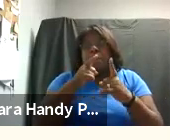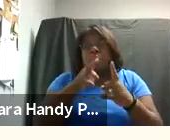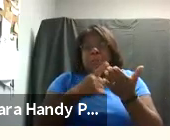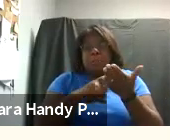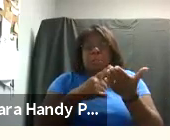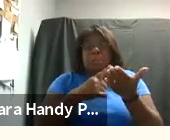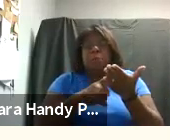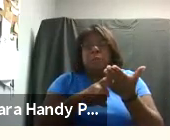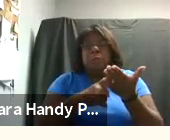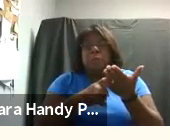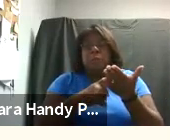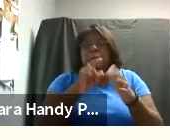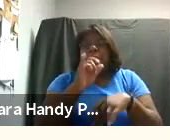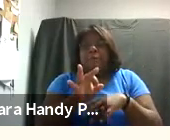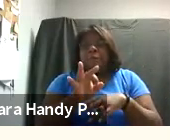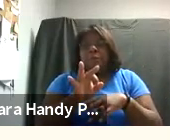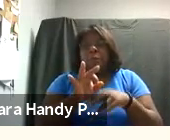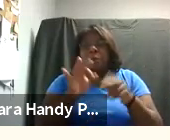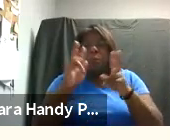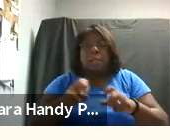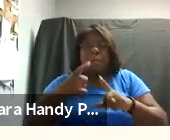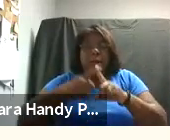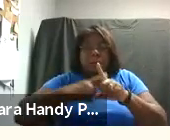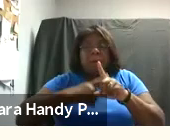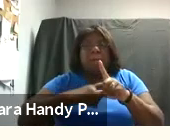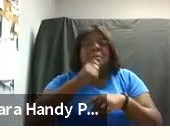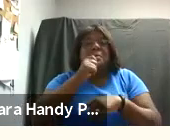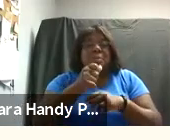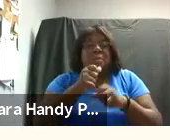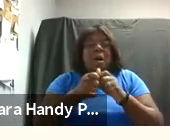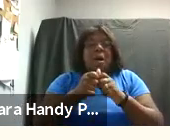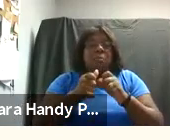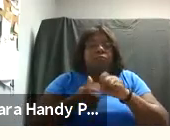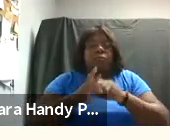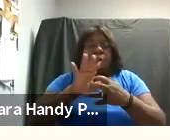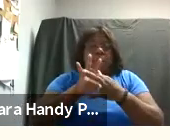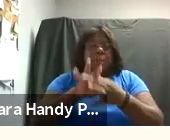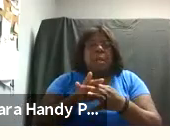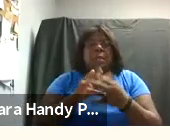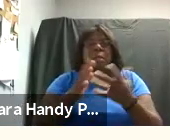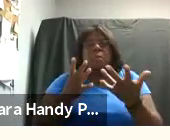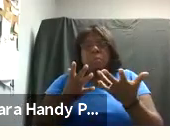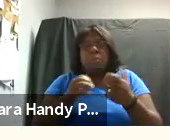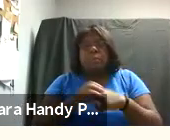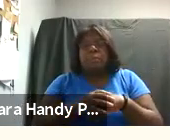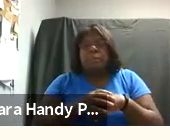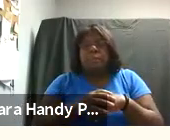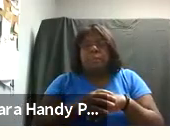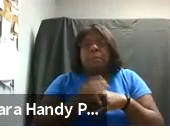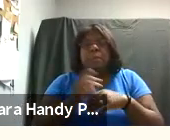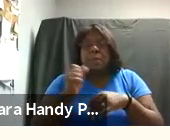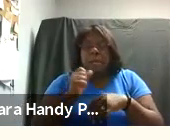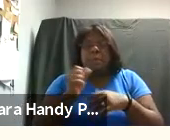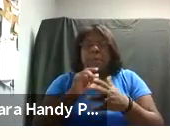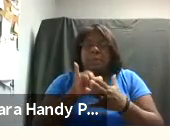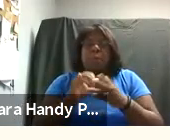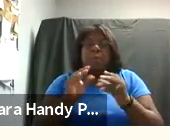discussion. If we look at the months not COVID related, then where are they at? That would be